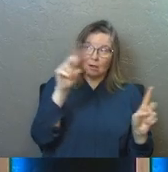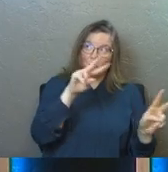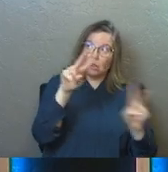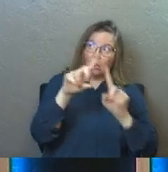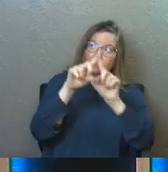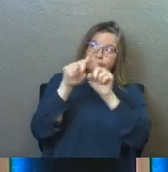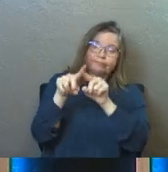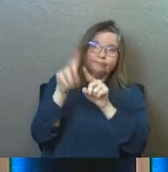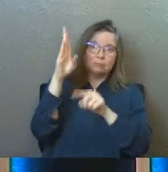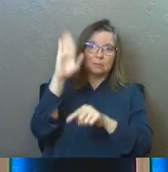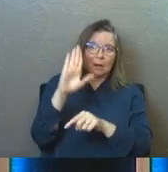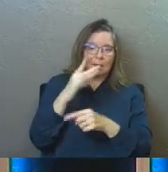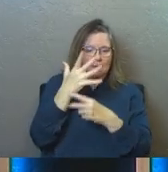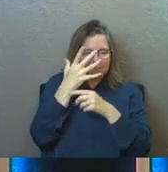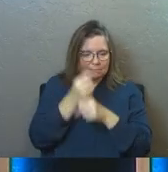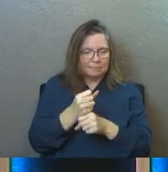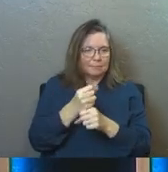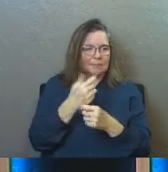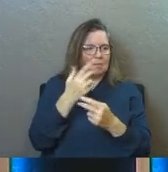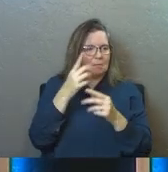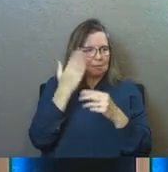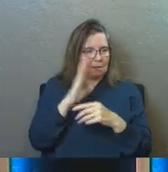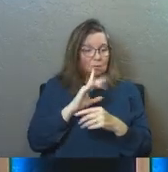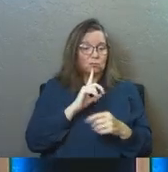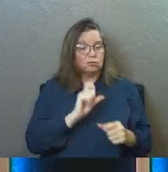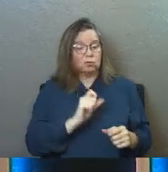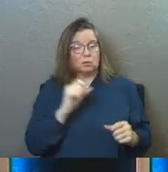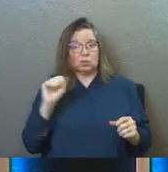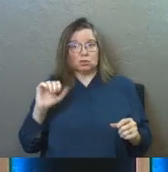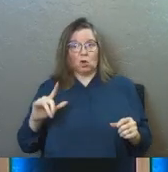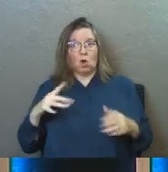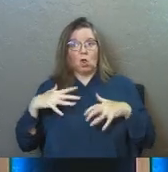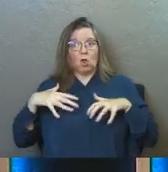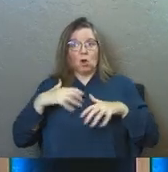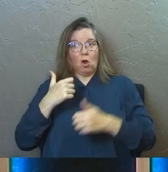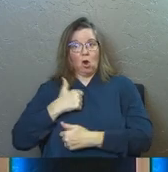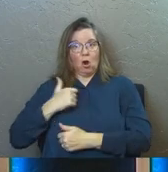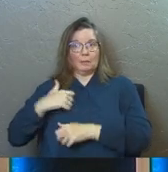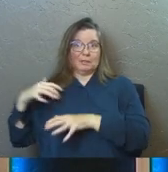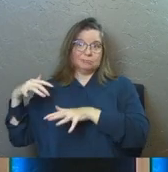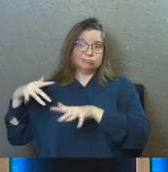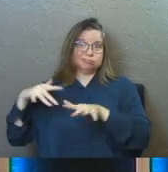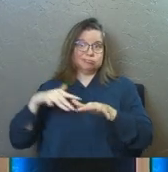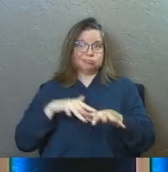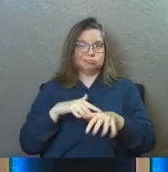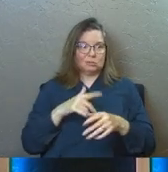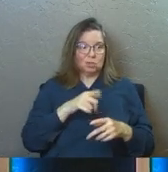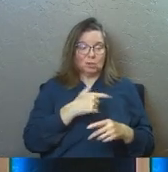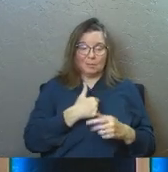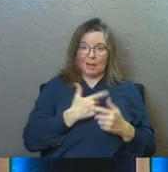God. Have faith in God. Sure, Saul's army's coming. You guys might not match. He